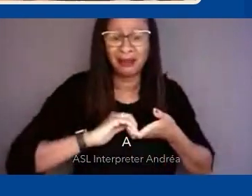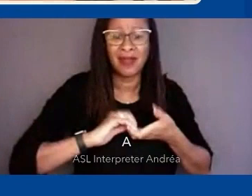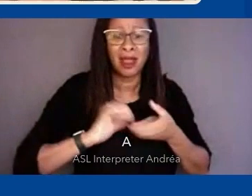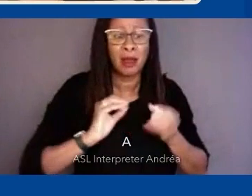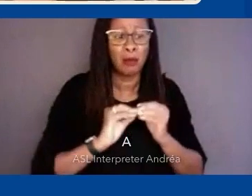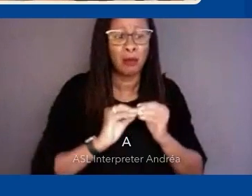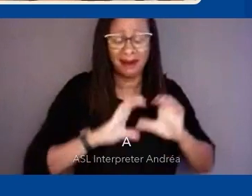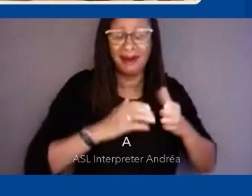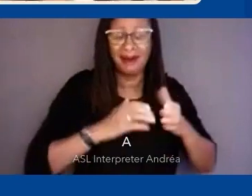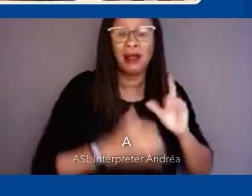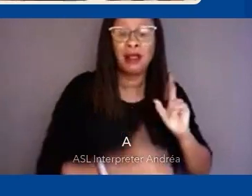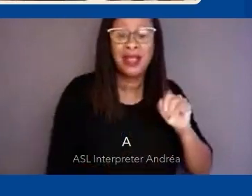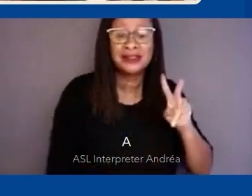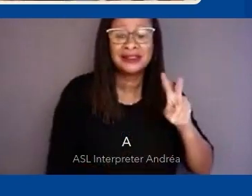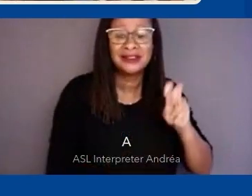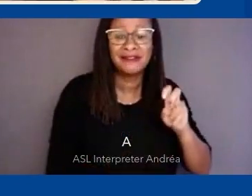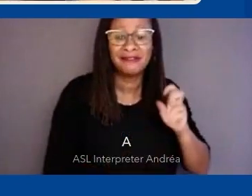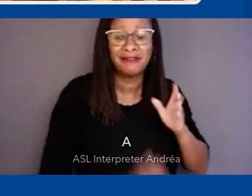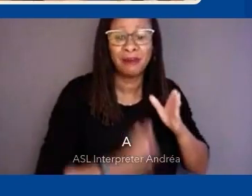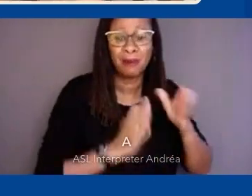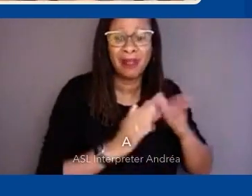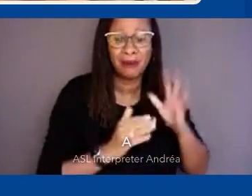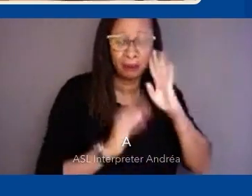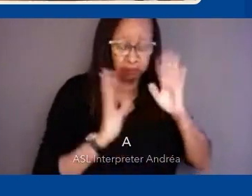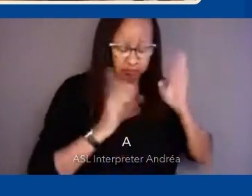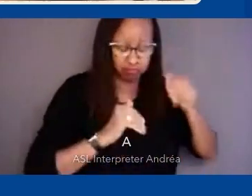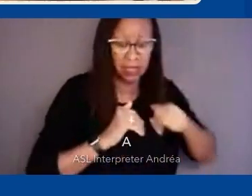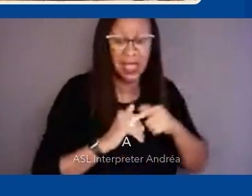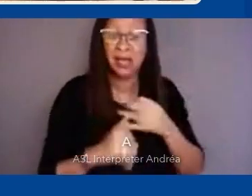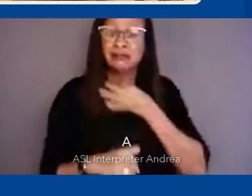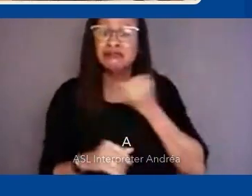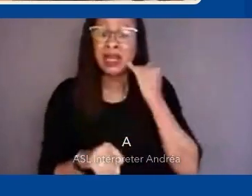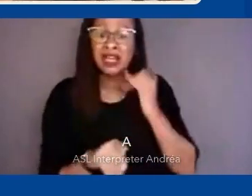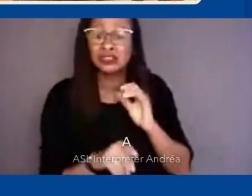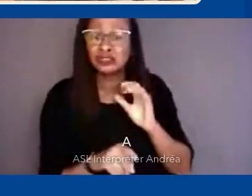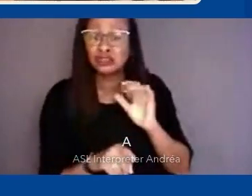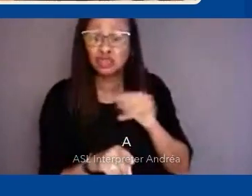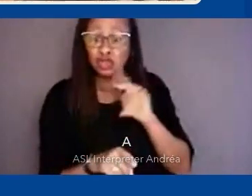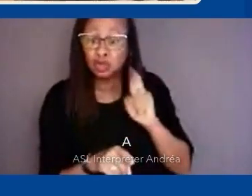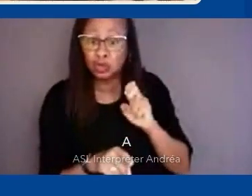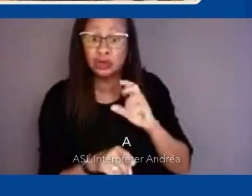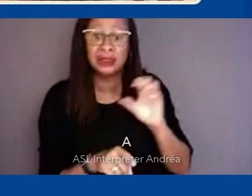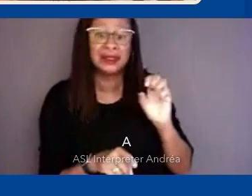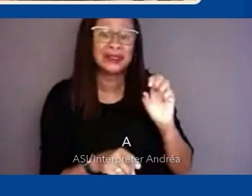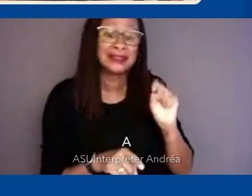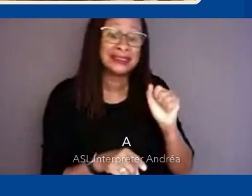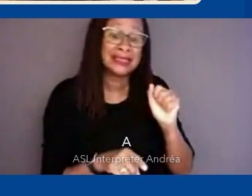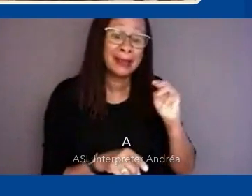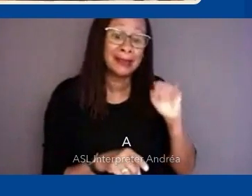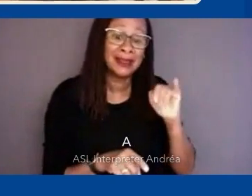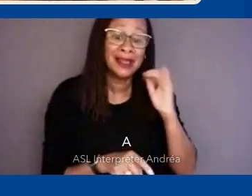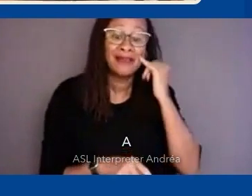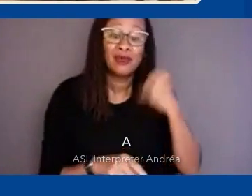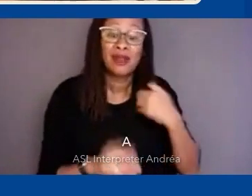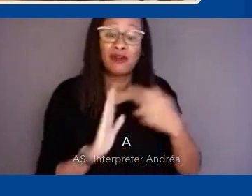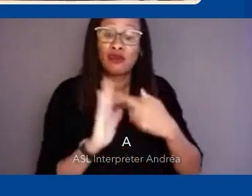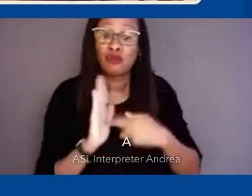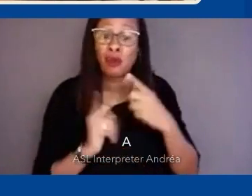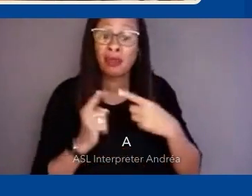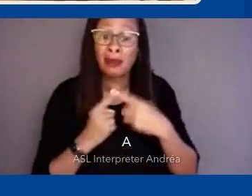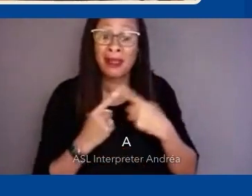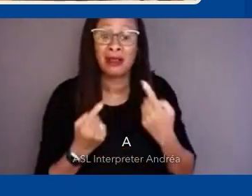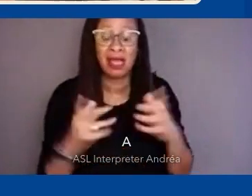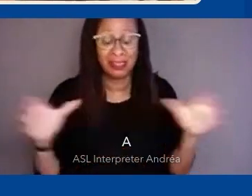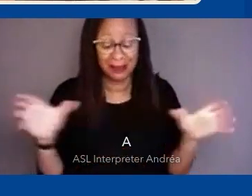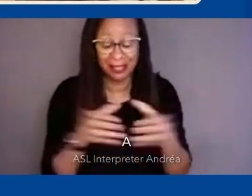collective way, I guess. I wonder if Jude or Sammy, you have any thoughts about the role of the collective or the communal in your